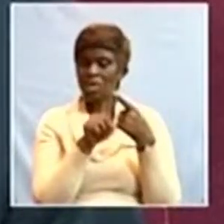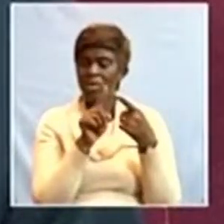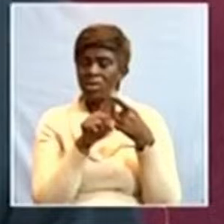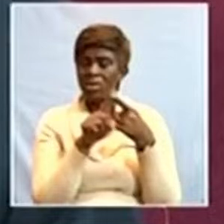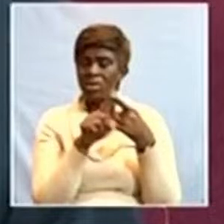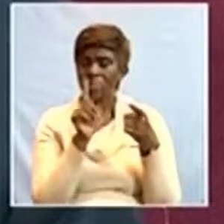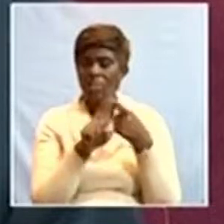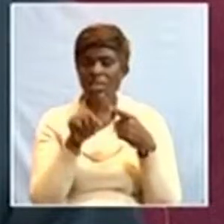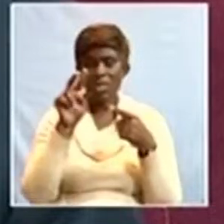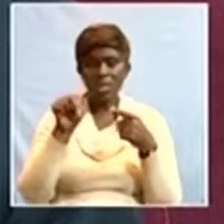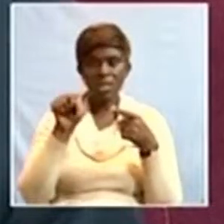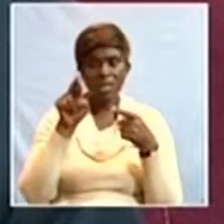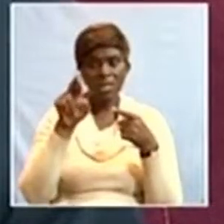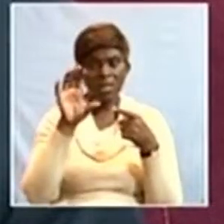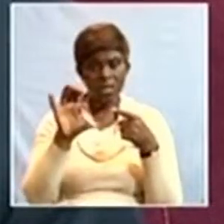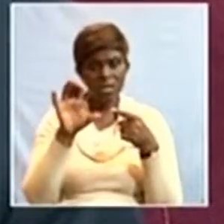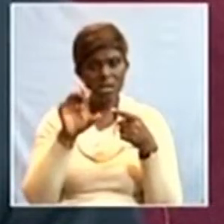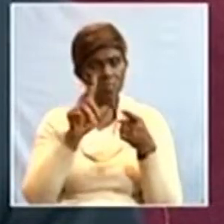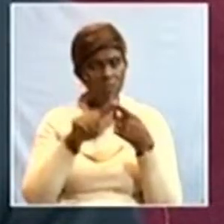NRC.